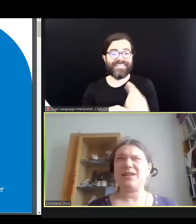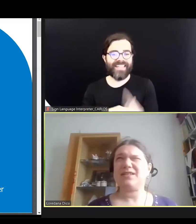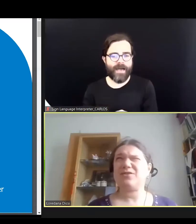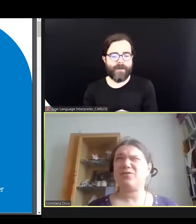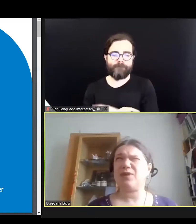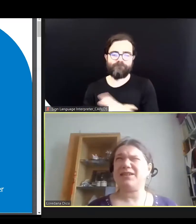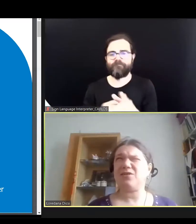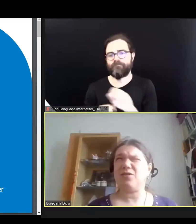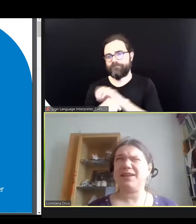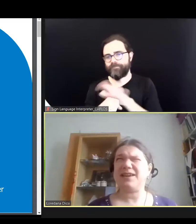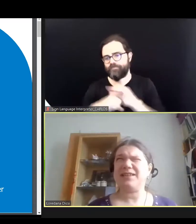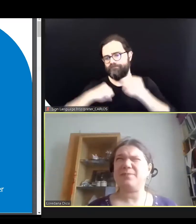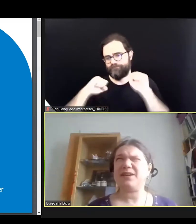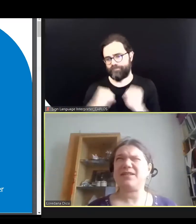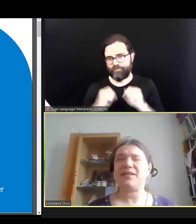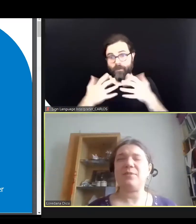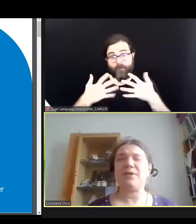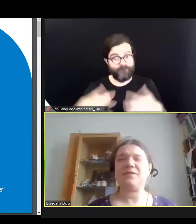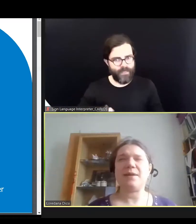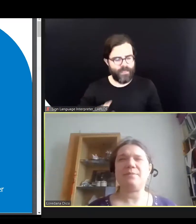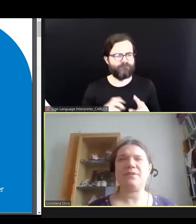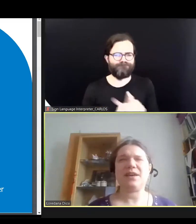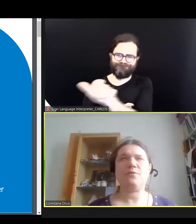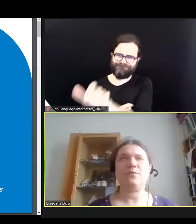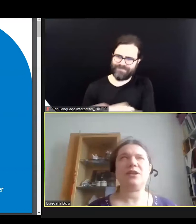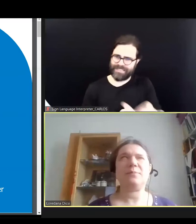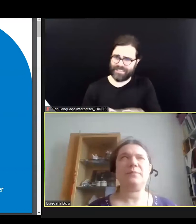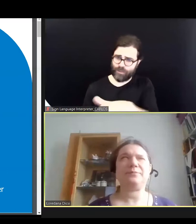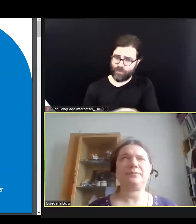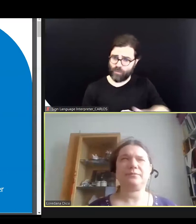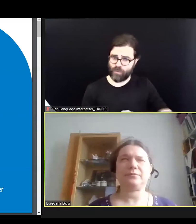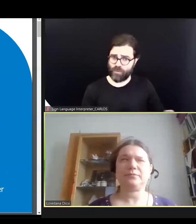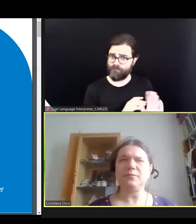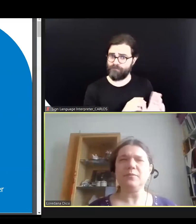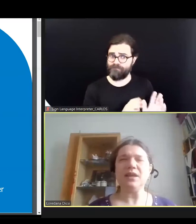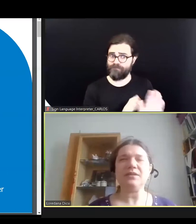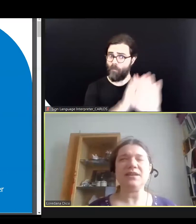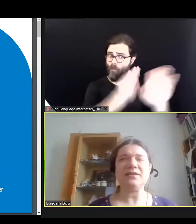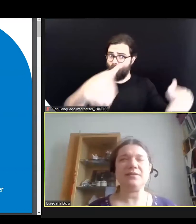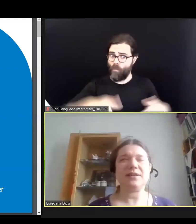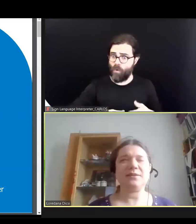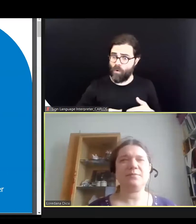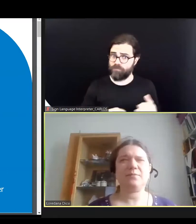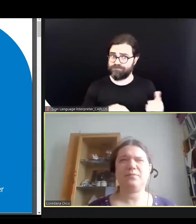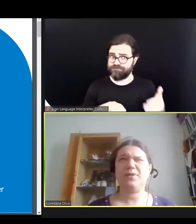it was quite complicated because some of them, they were